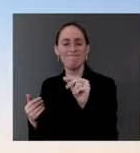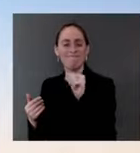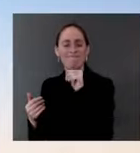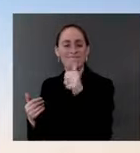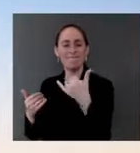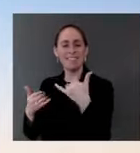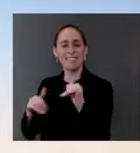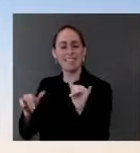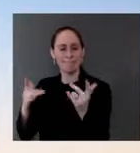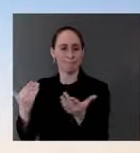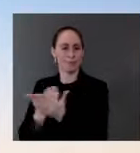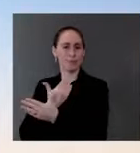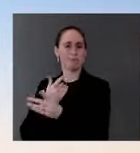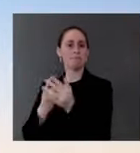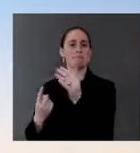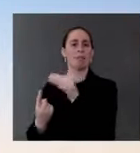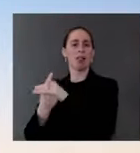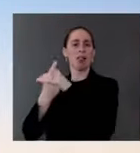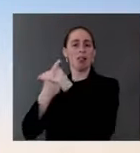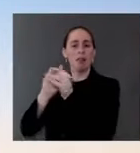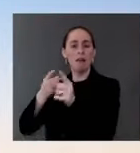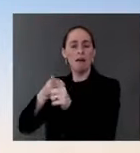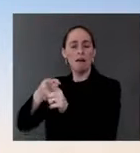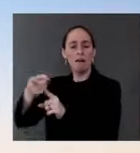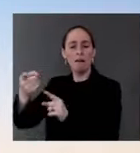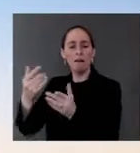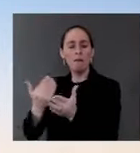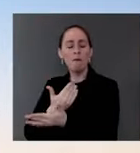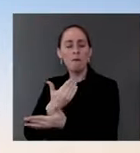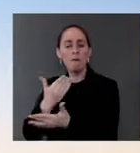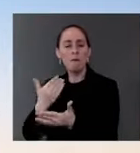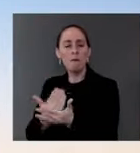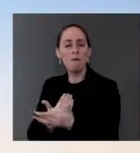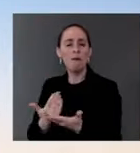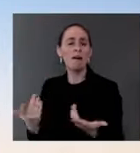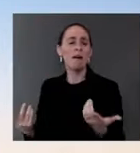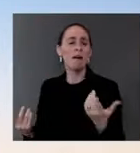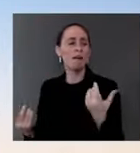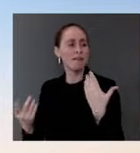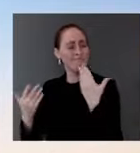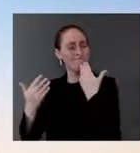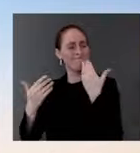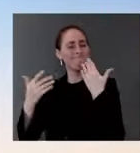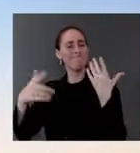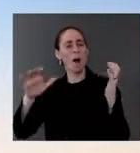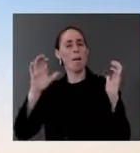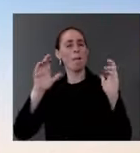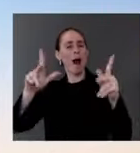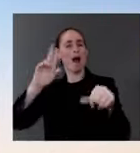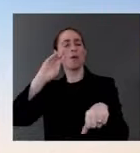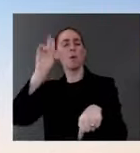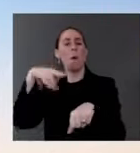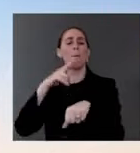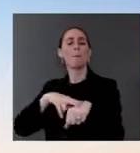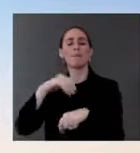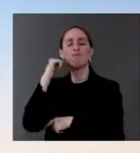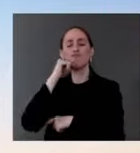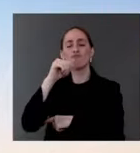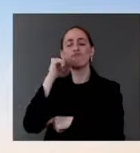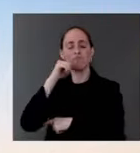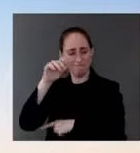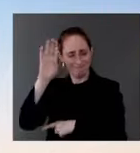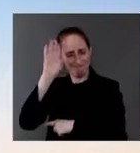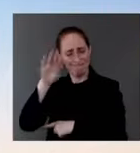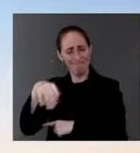And so that's our best assessment. Obviously, Americans will experience things different ways, and we certainly understand that. But broadly, when you look at data, that's what we